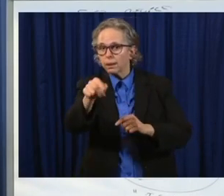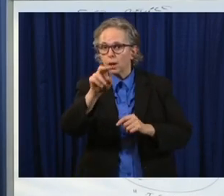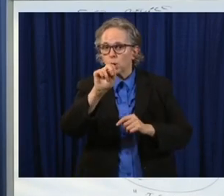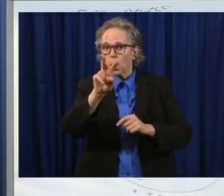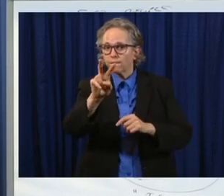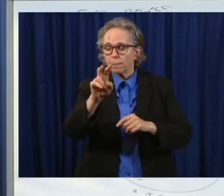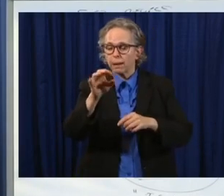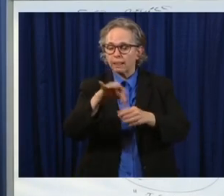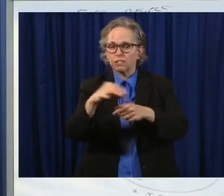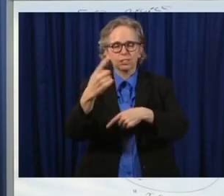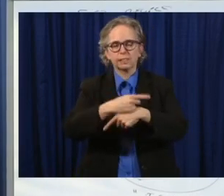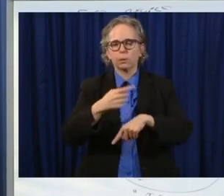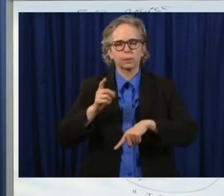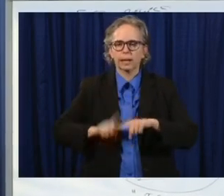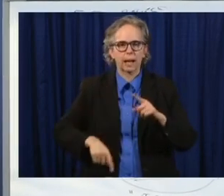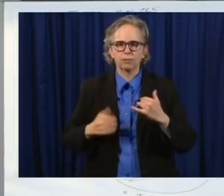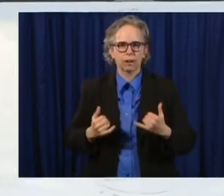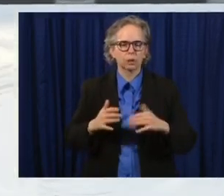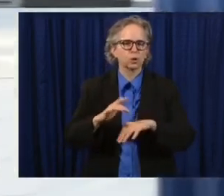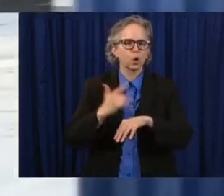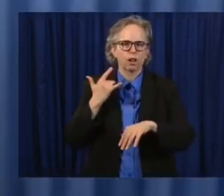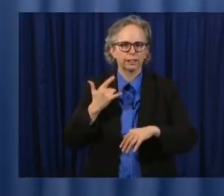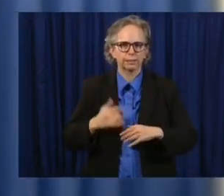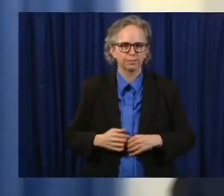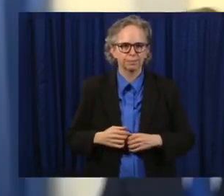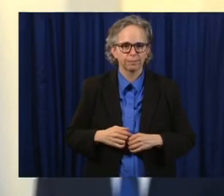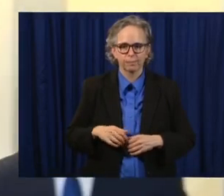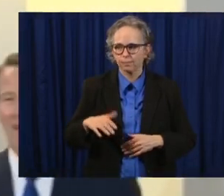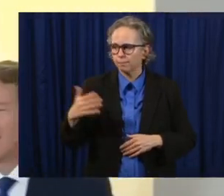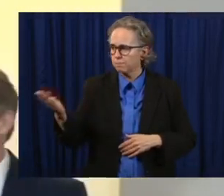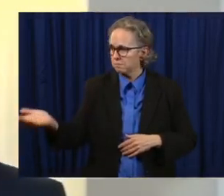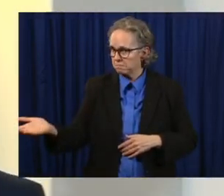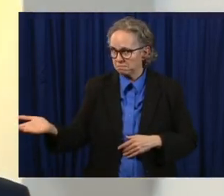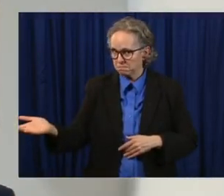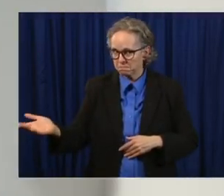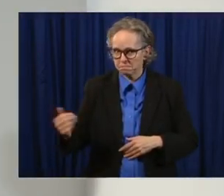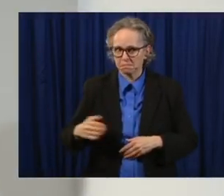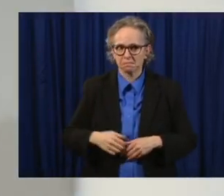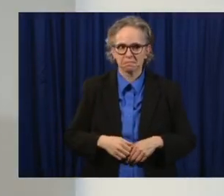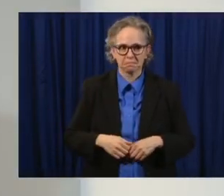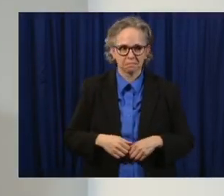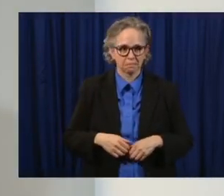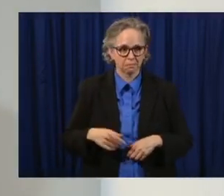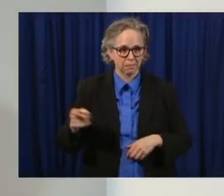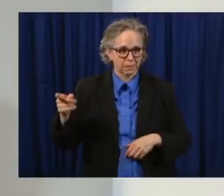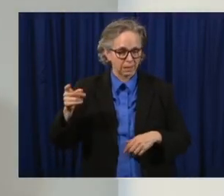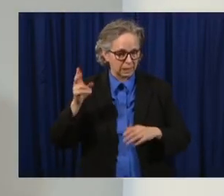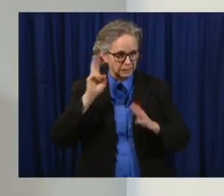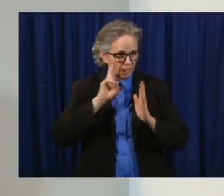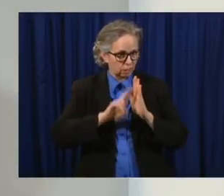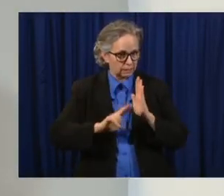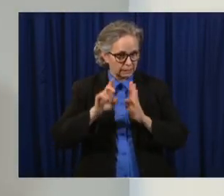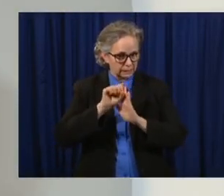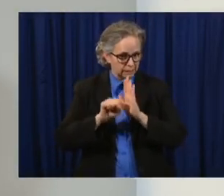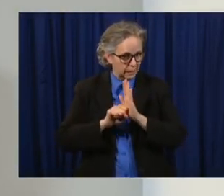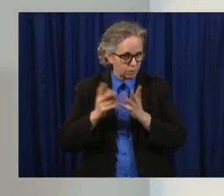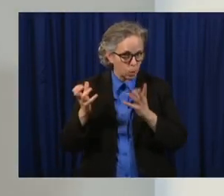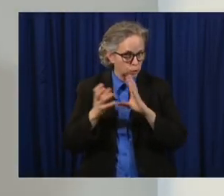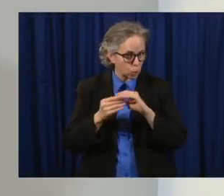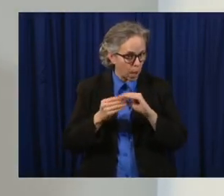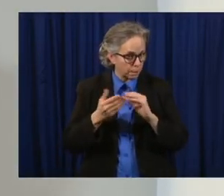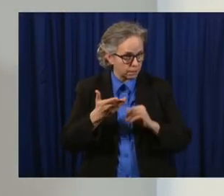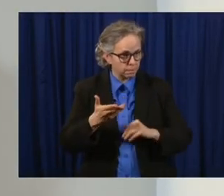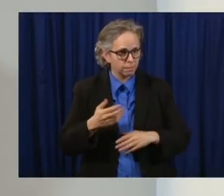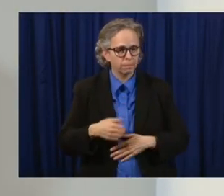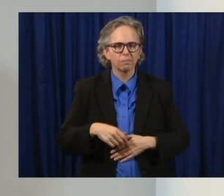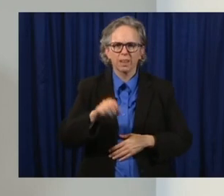if the former Secretary of State, Lieutenant Governor, has anything to add to that. But Yeah, thanks, Governor. Well, first of all, we already